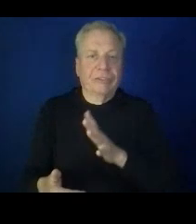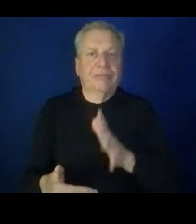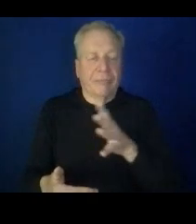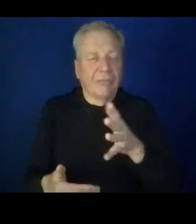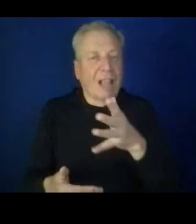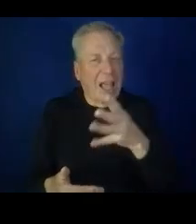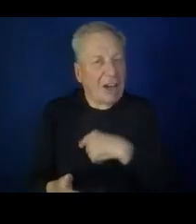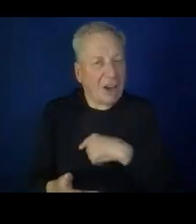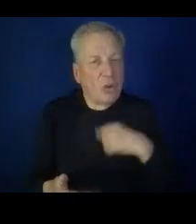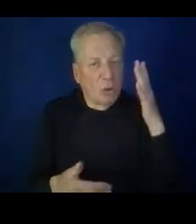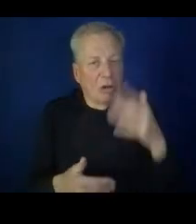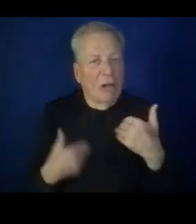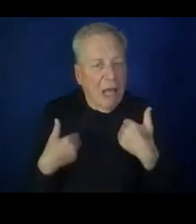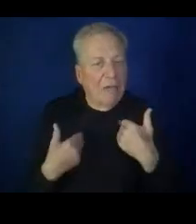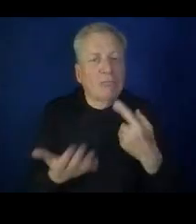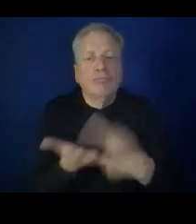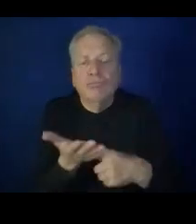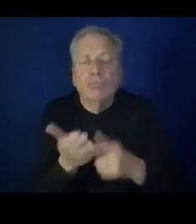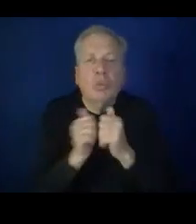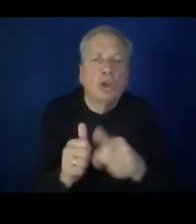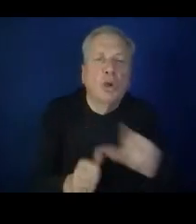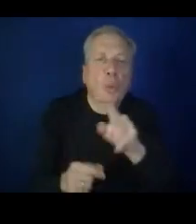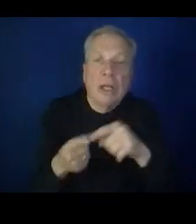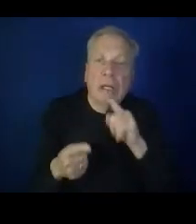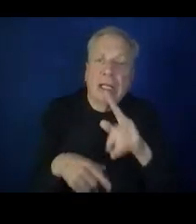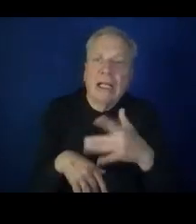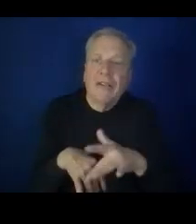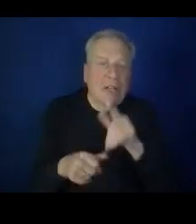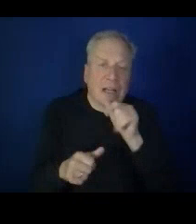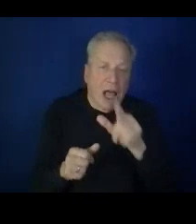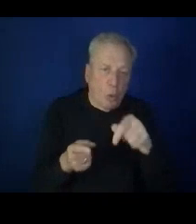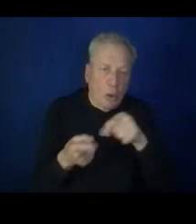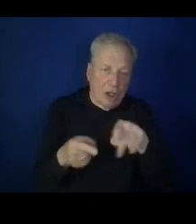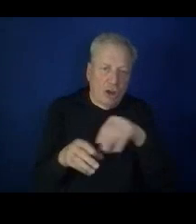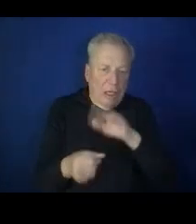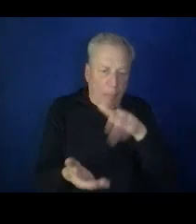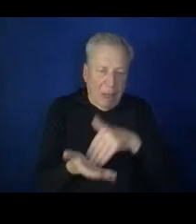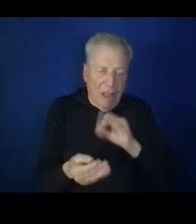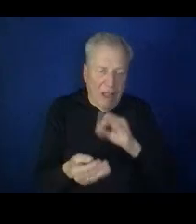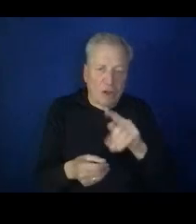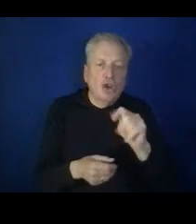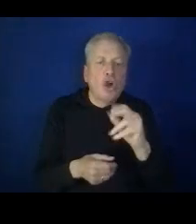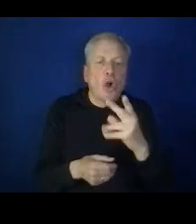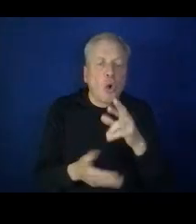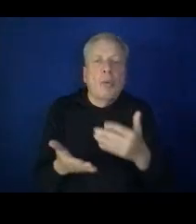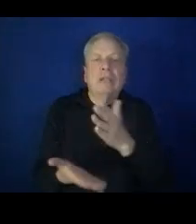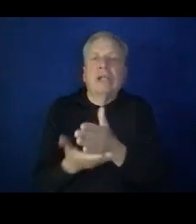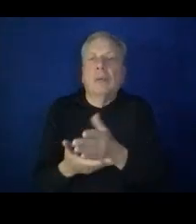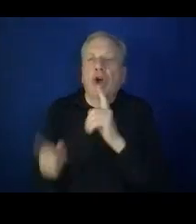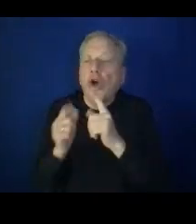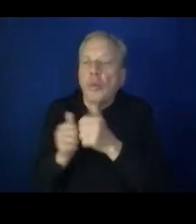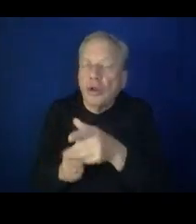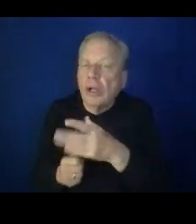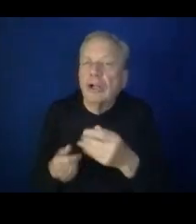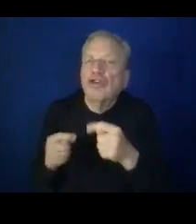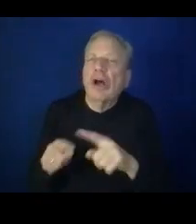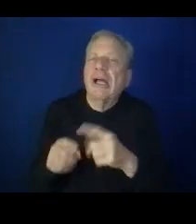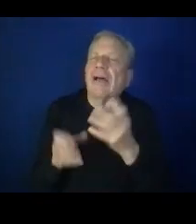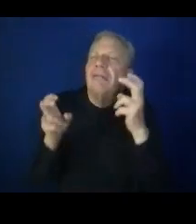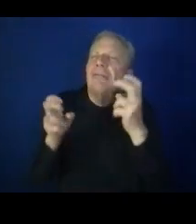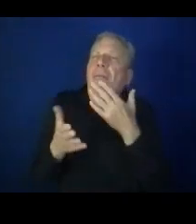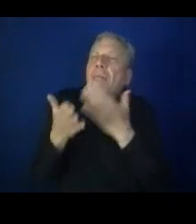we may stop and talk with you when it's convenient, not when you're right in the middle of a tour, but we may stop and talk with you to try and get a better